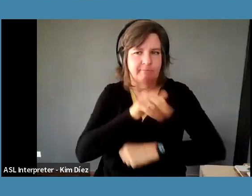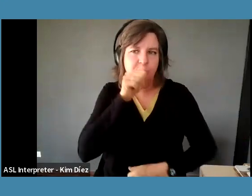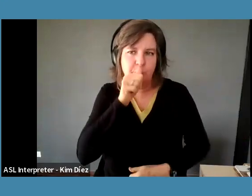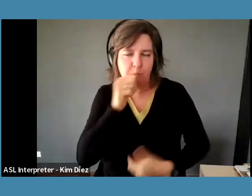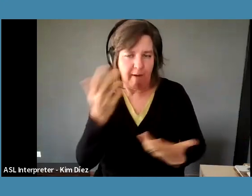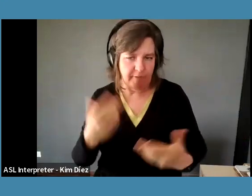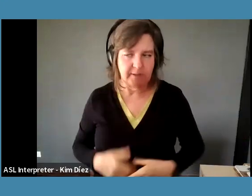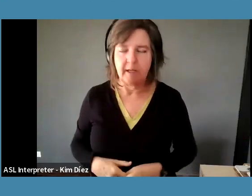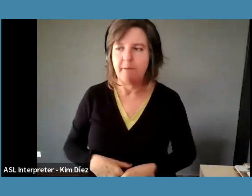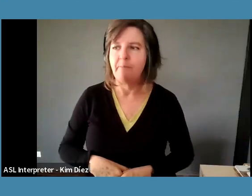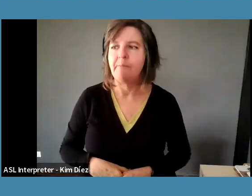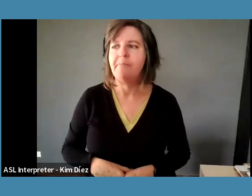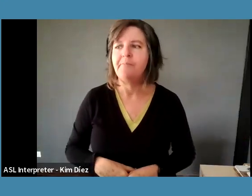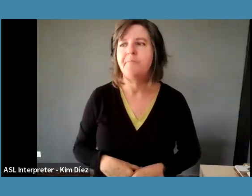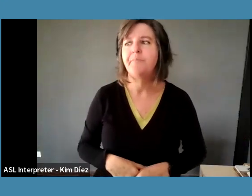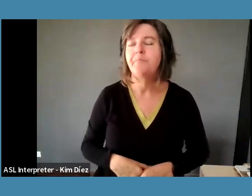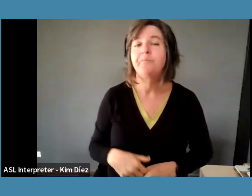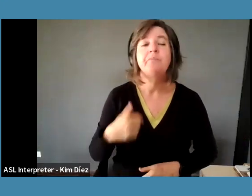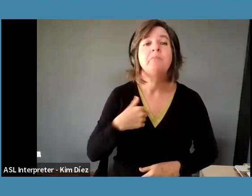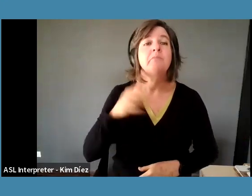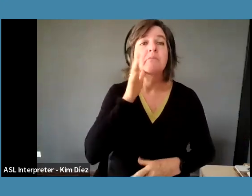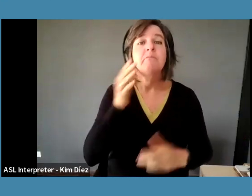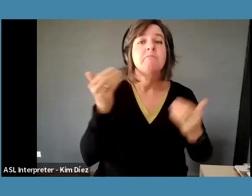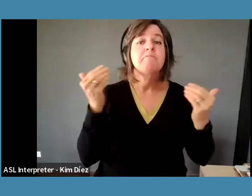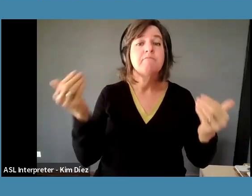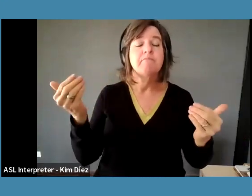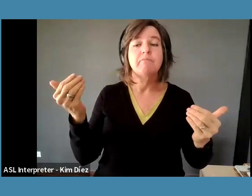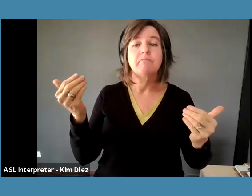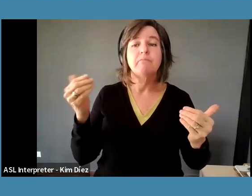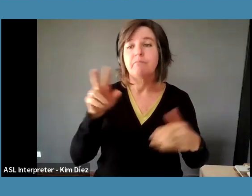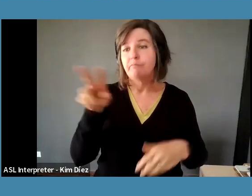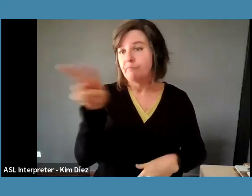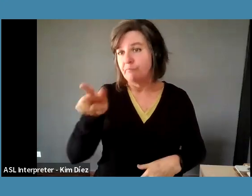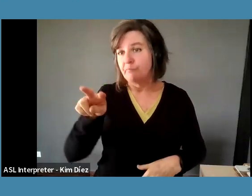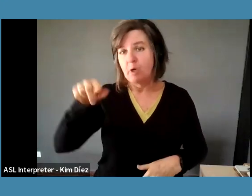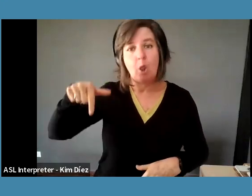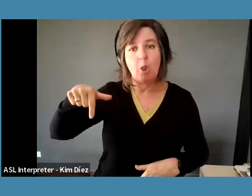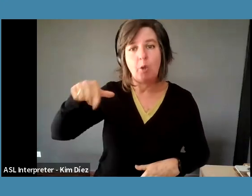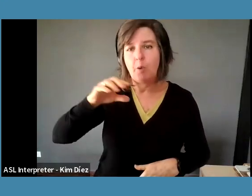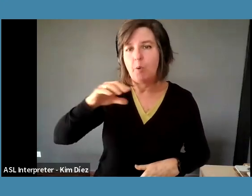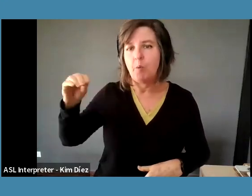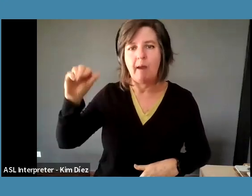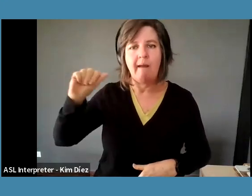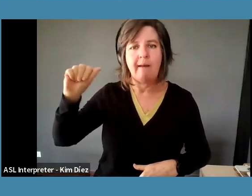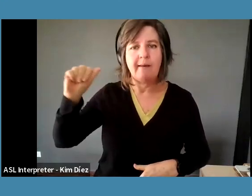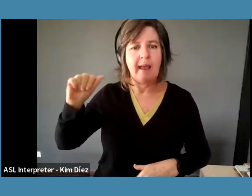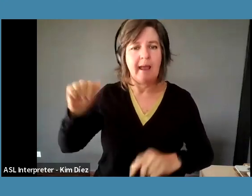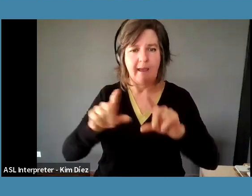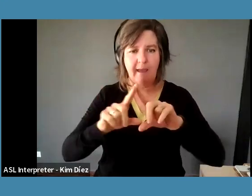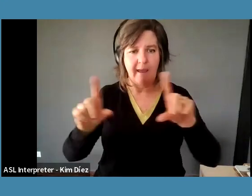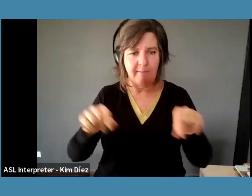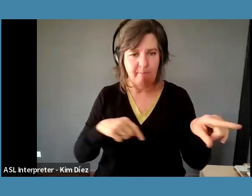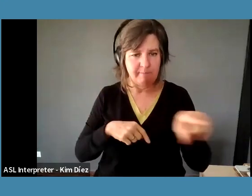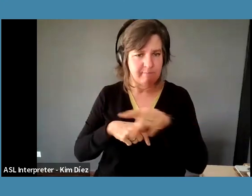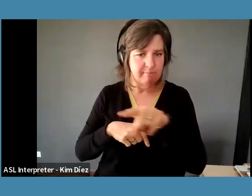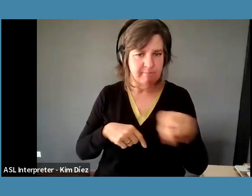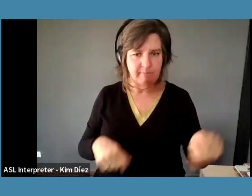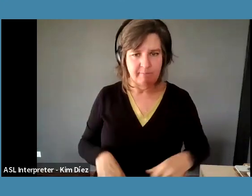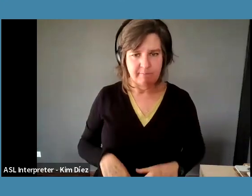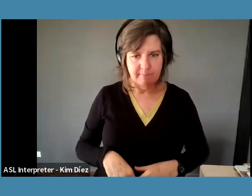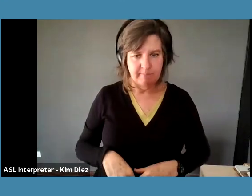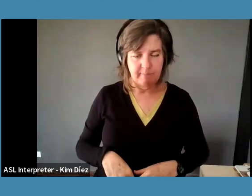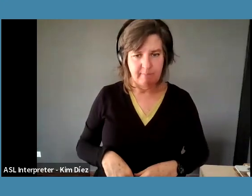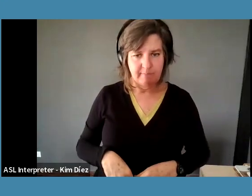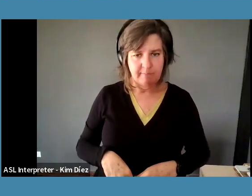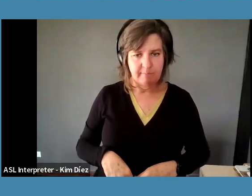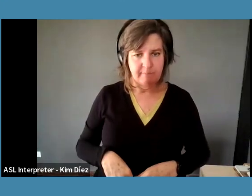privacy. So I will go in and check our Q&A. And